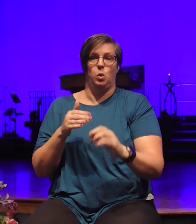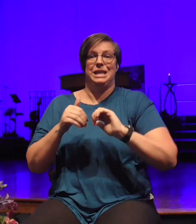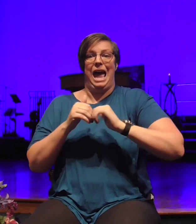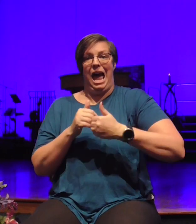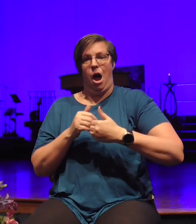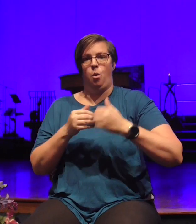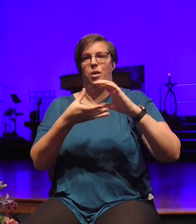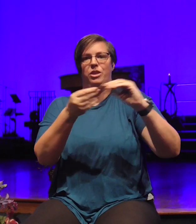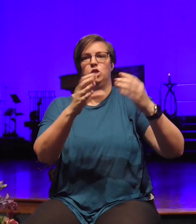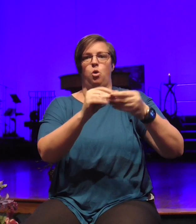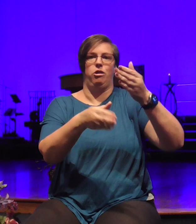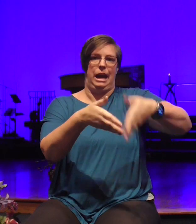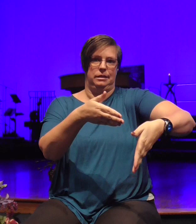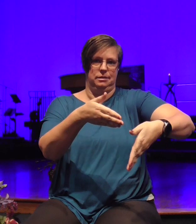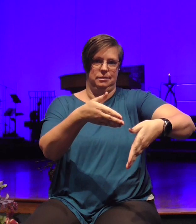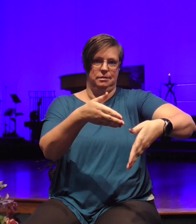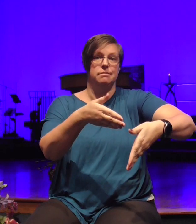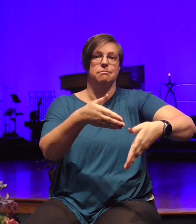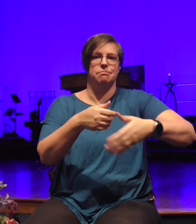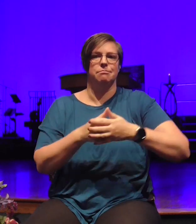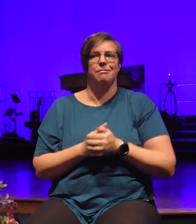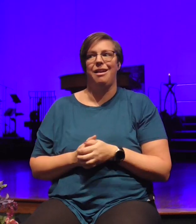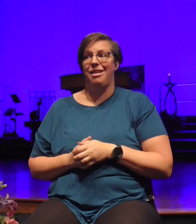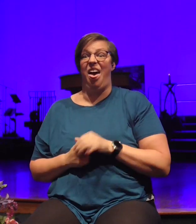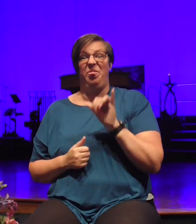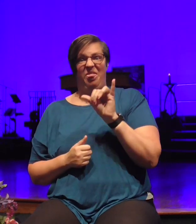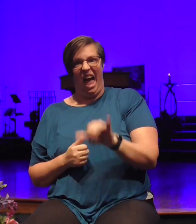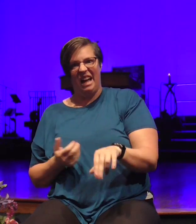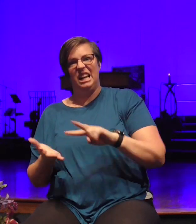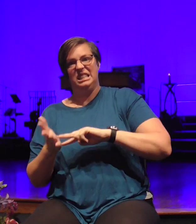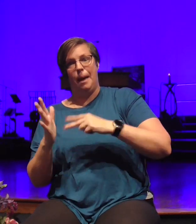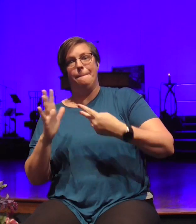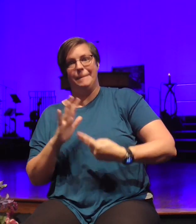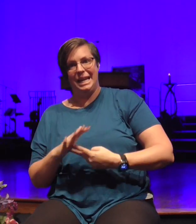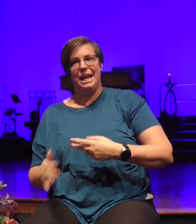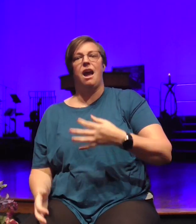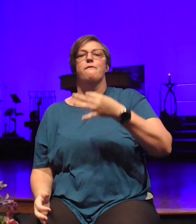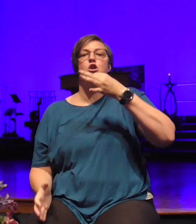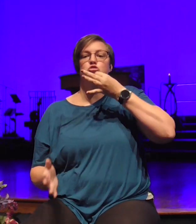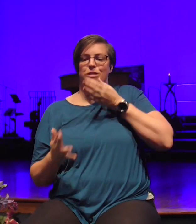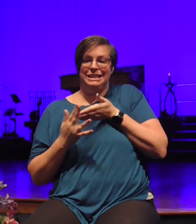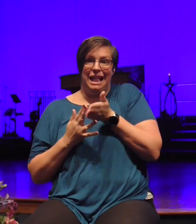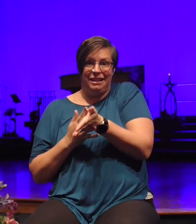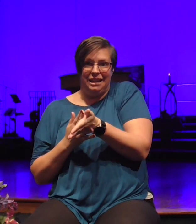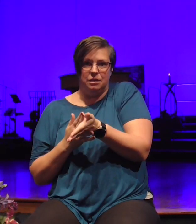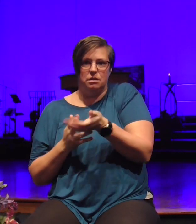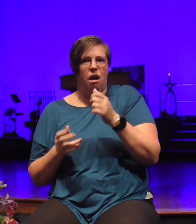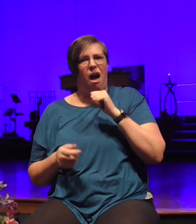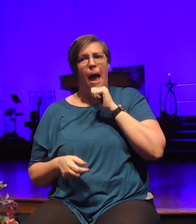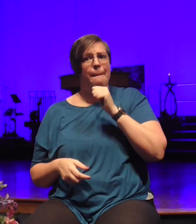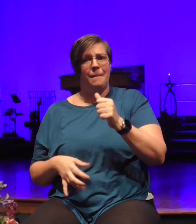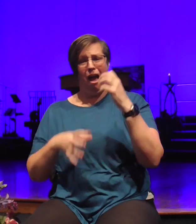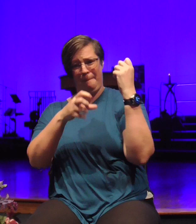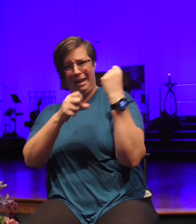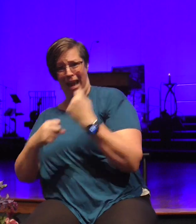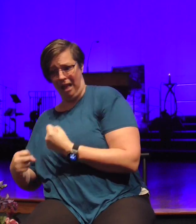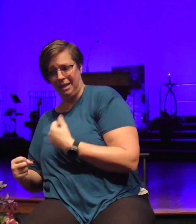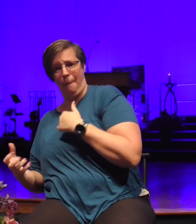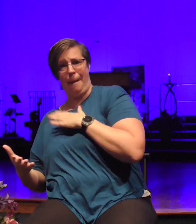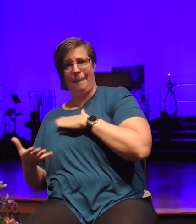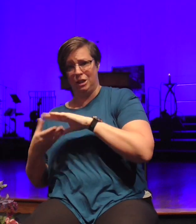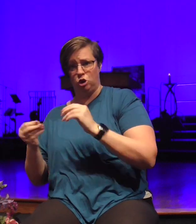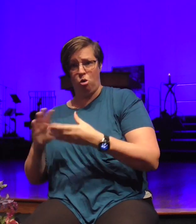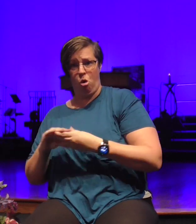ends." That's resilience. I'm not taken down by my story. My light is not impacted by my